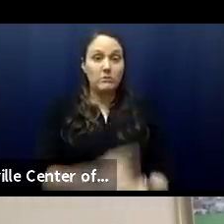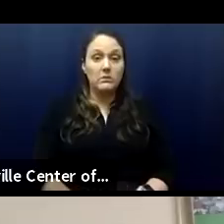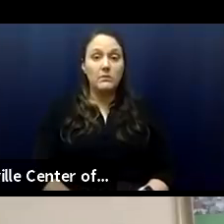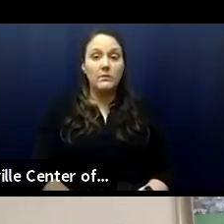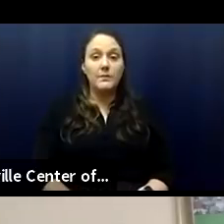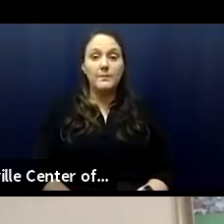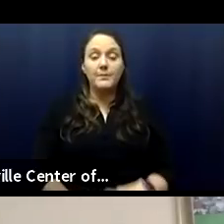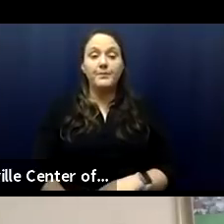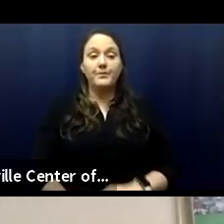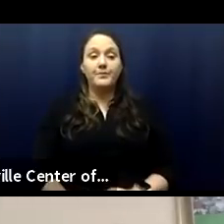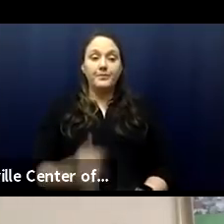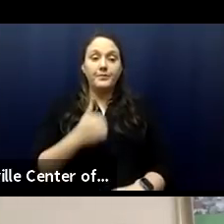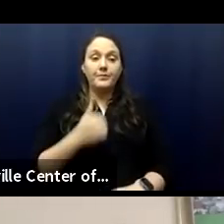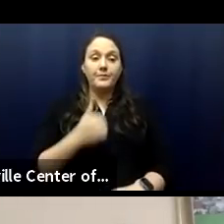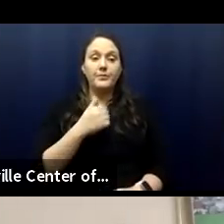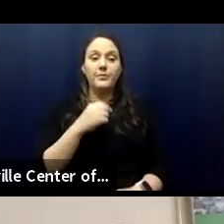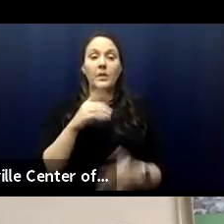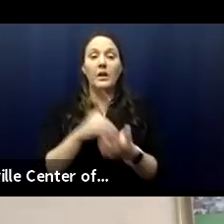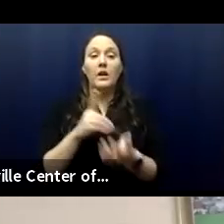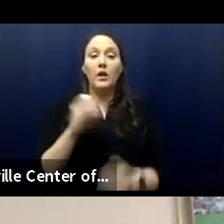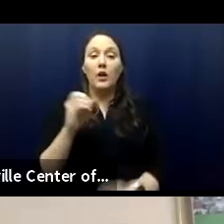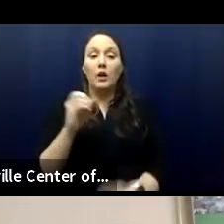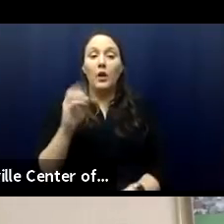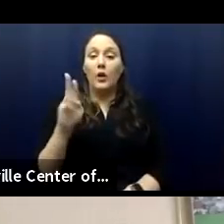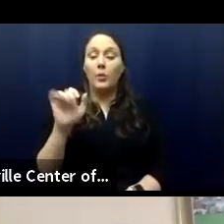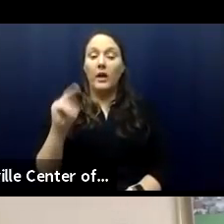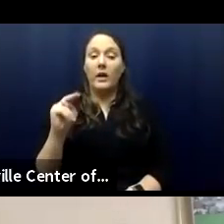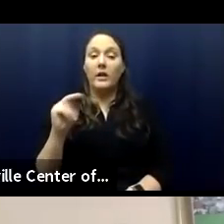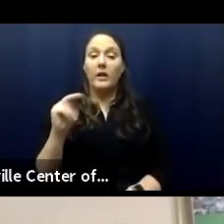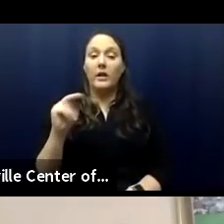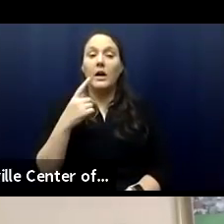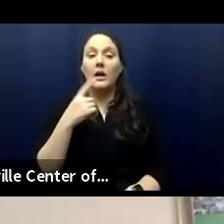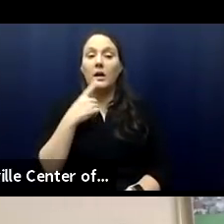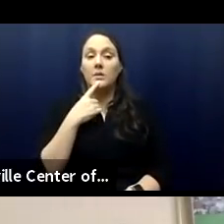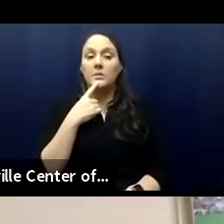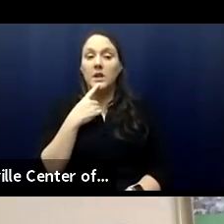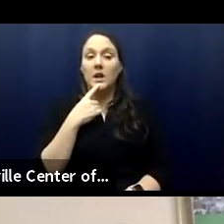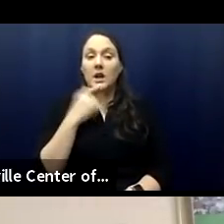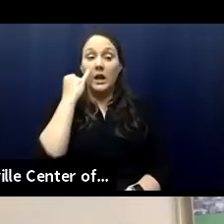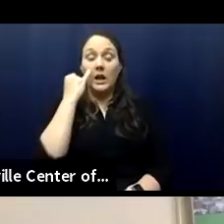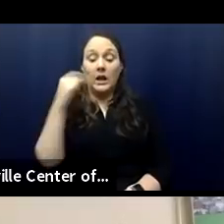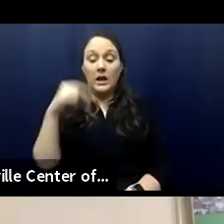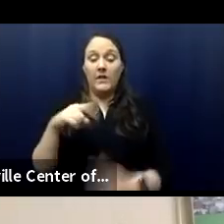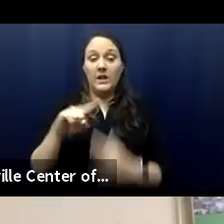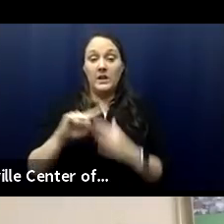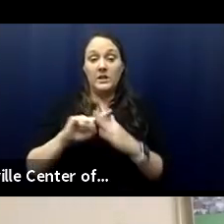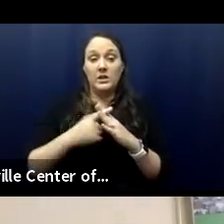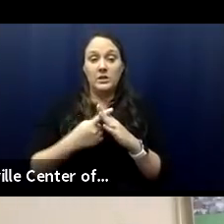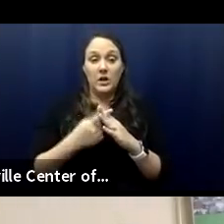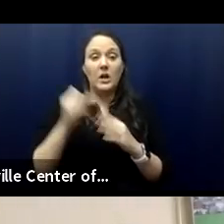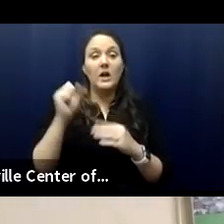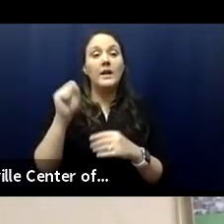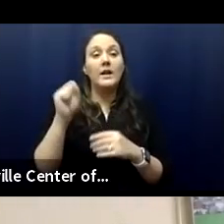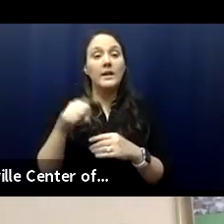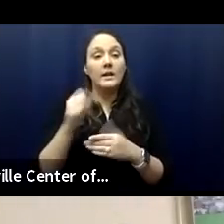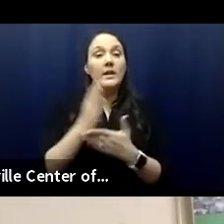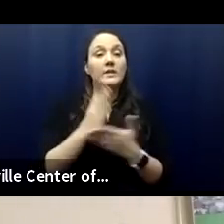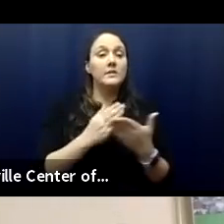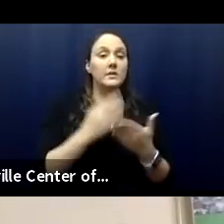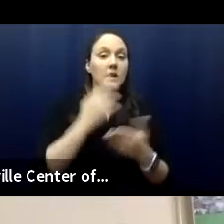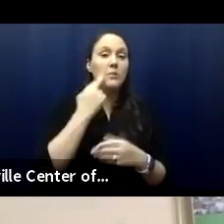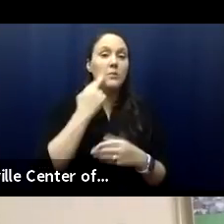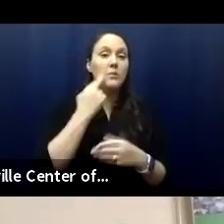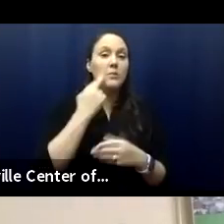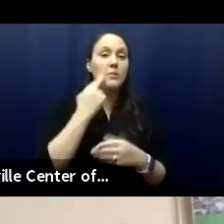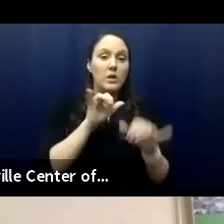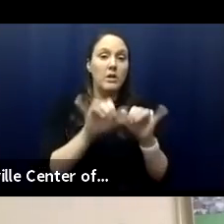All I can say, Dr. Shami, is, this is a start. Yes, there are certain restaurants that do stay open after